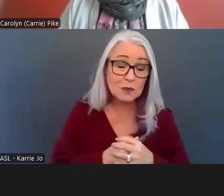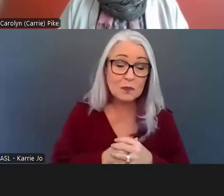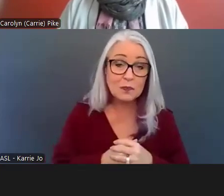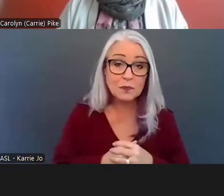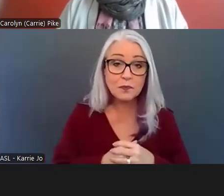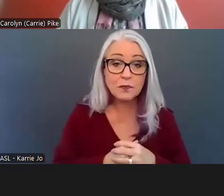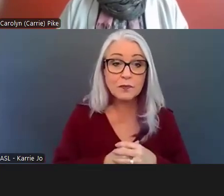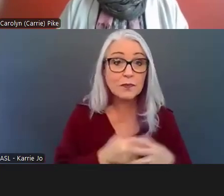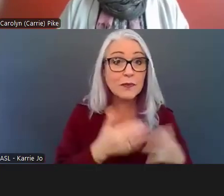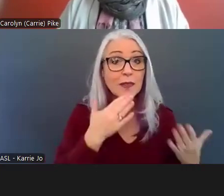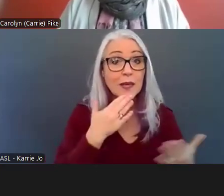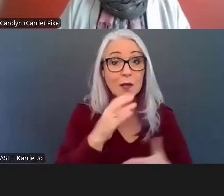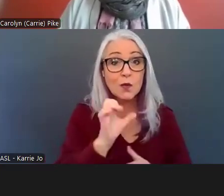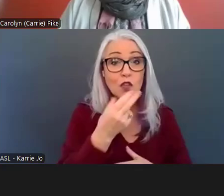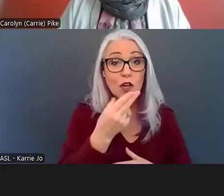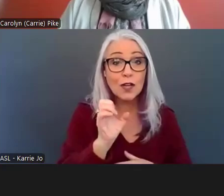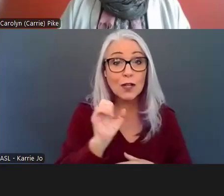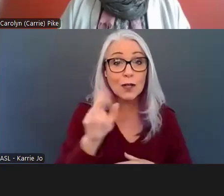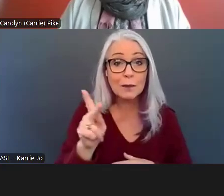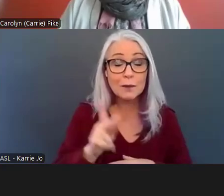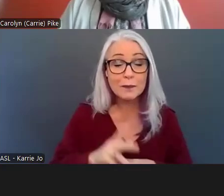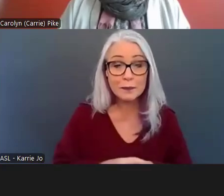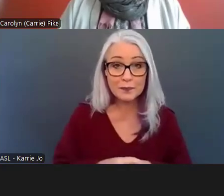Thank you, Chuck.